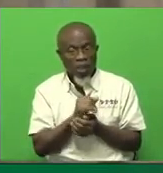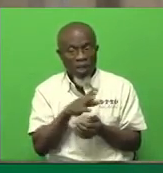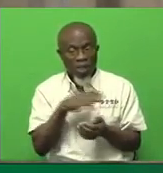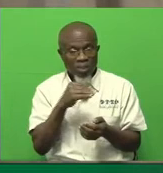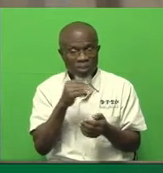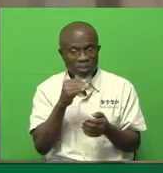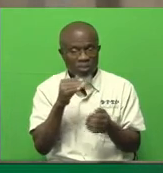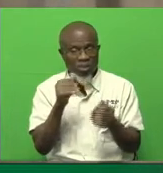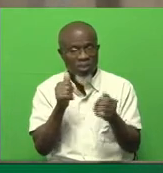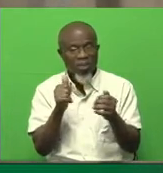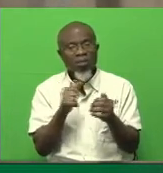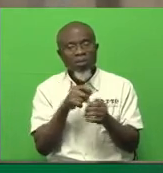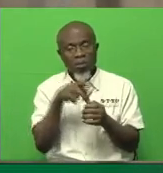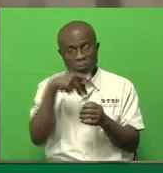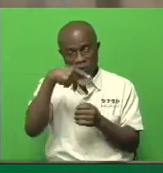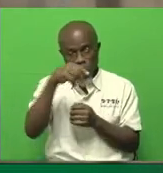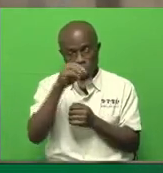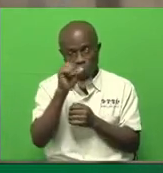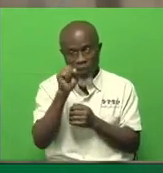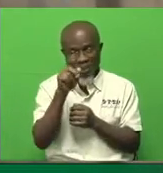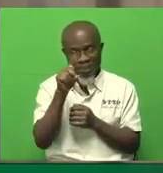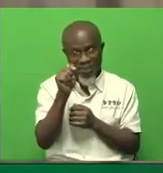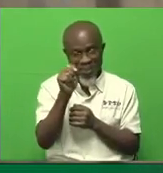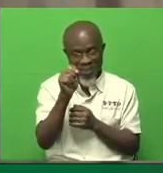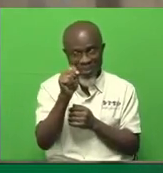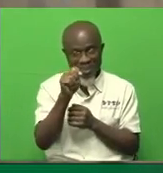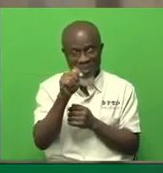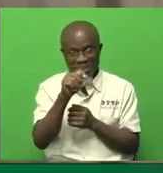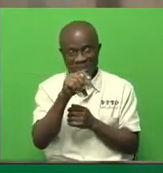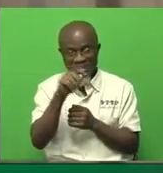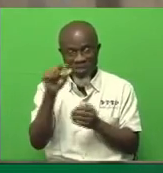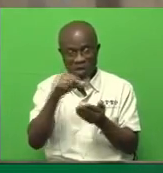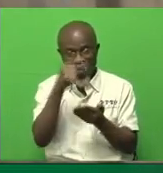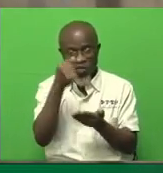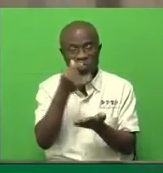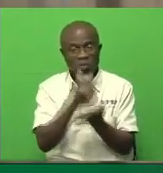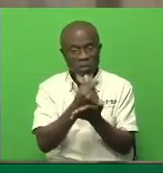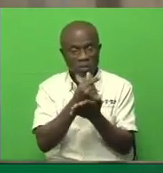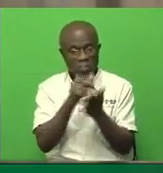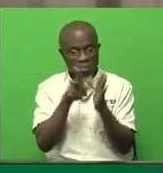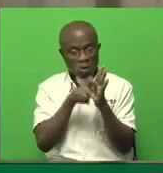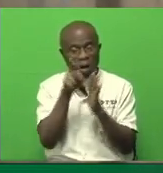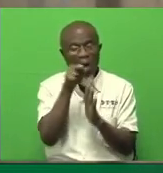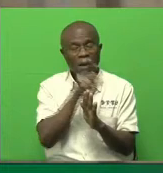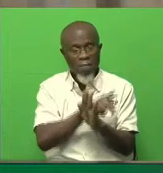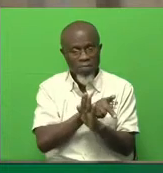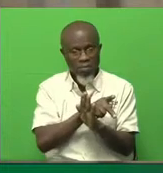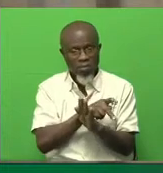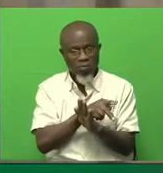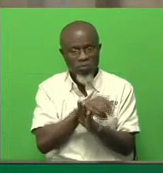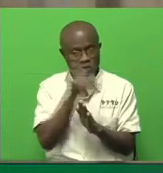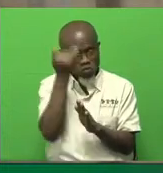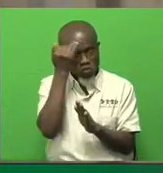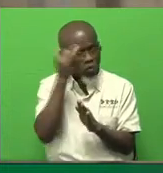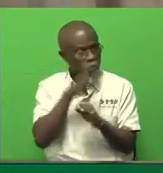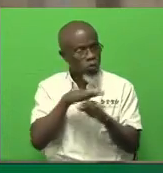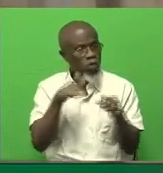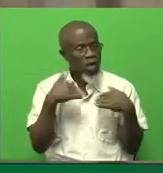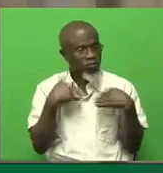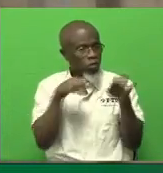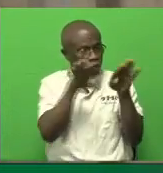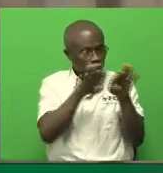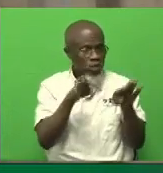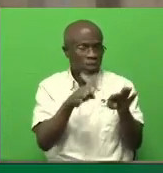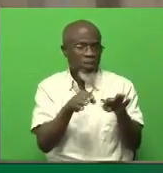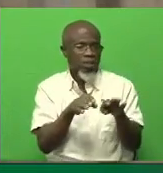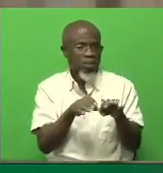so you have no access to a gate for postgraduate training okay right but on top